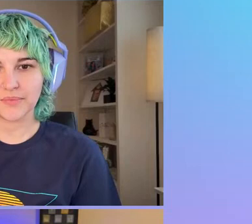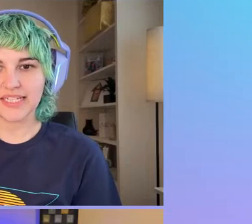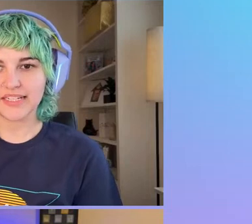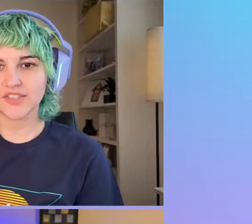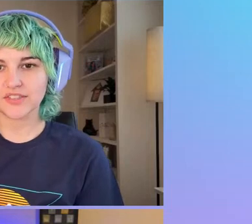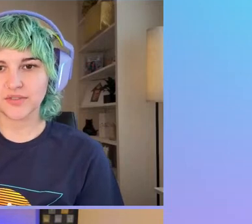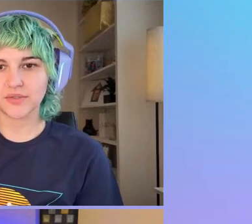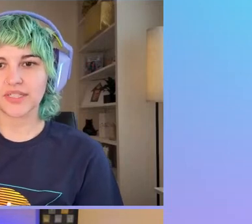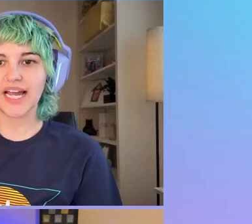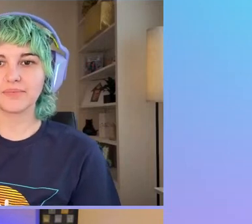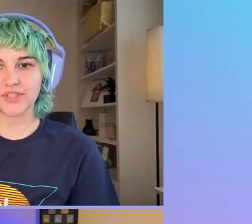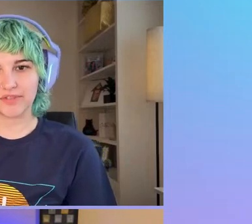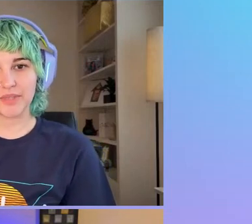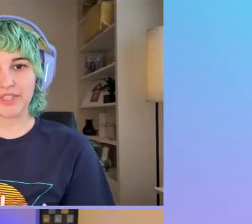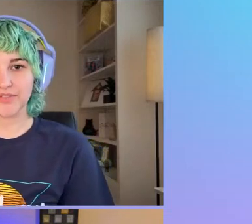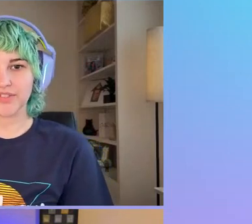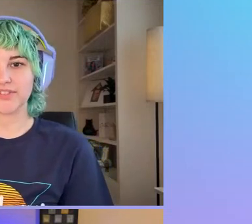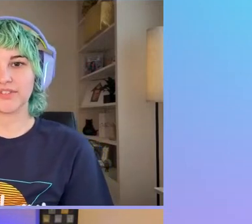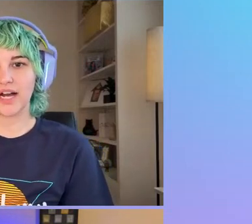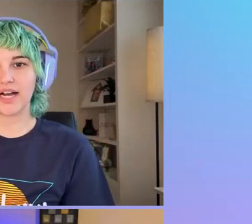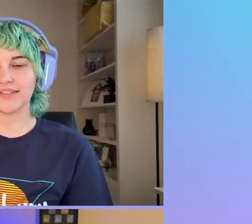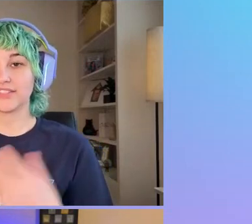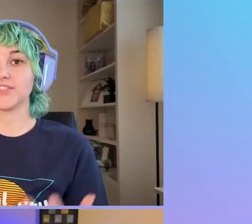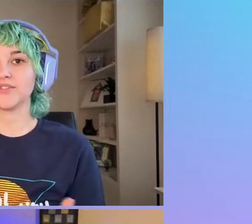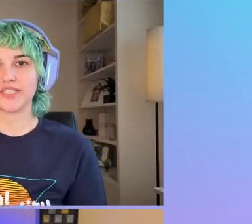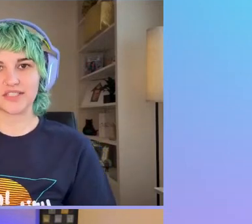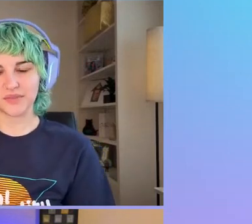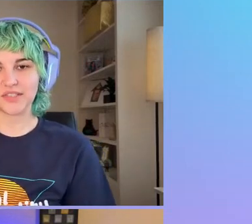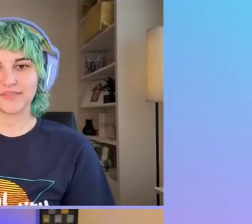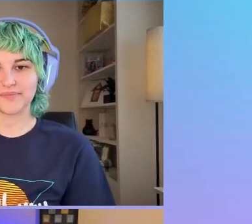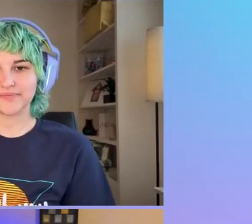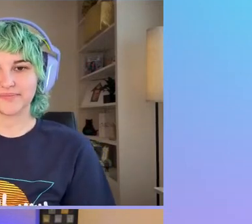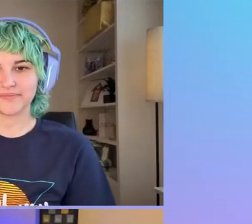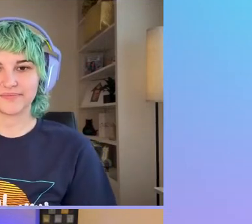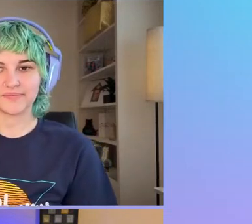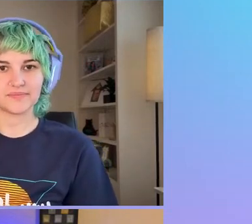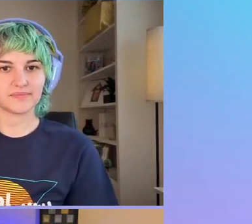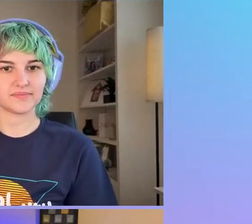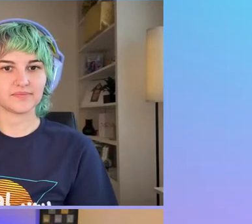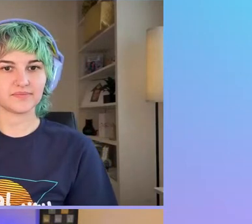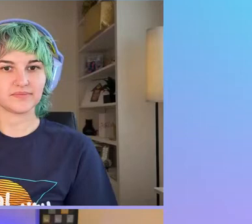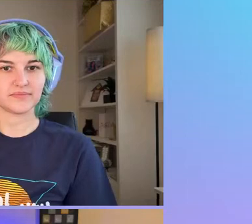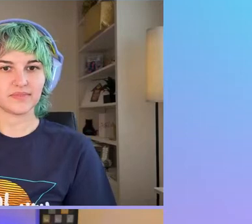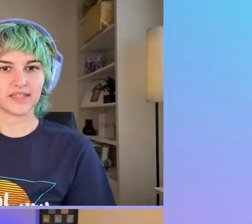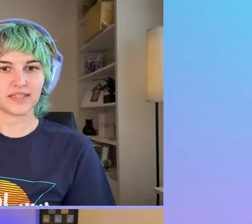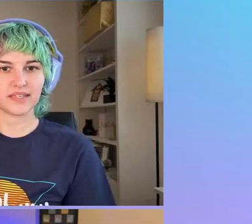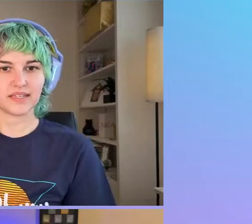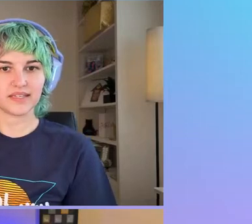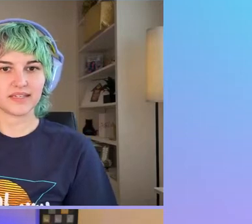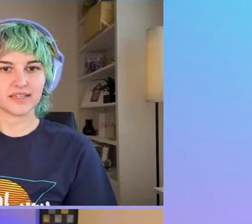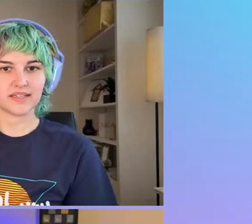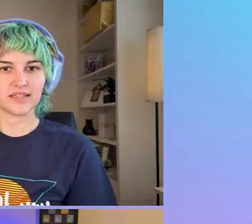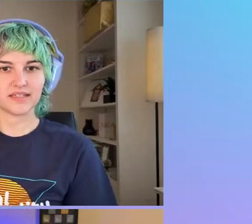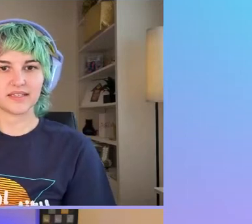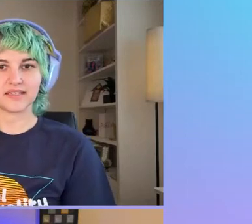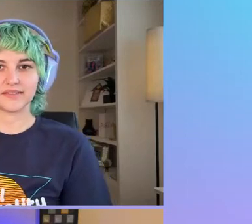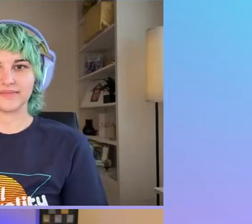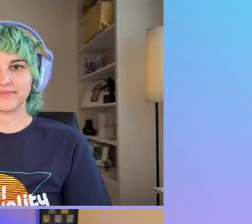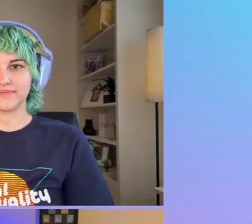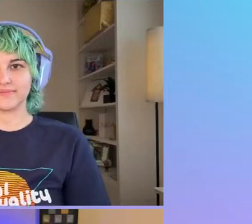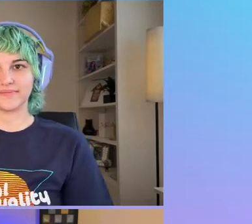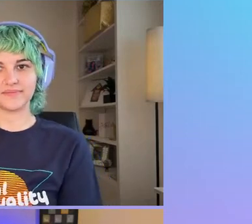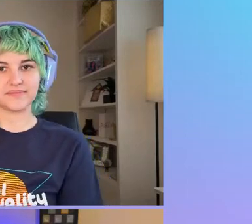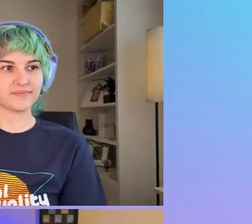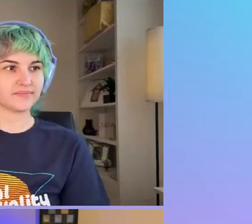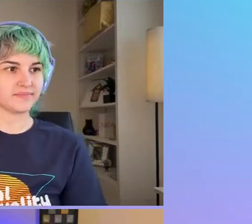accessibility remediations tool capture from a user that's using the tool? Yeah, it's So,